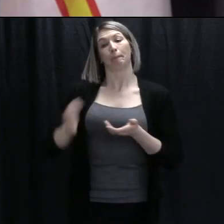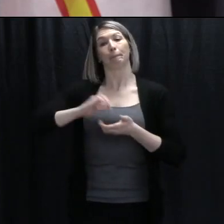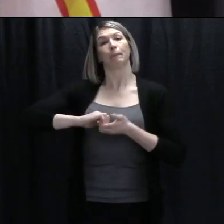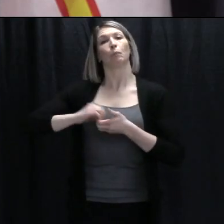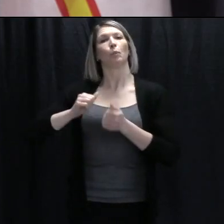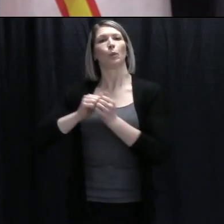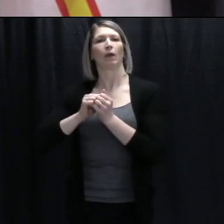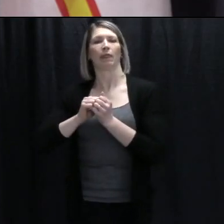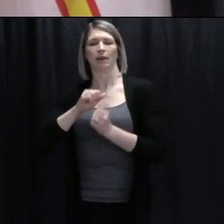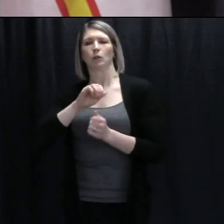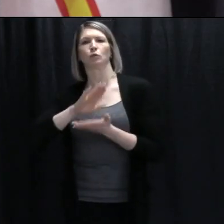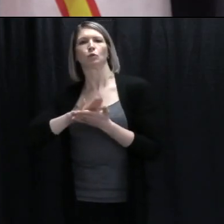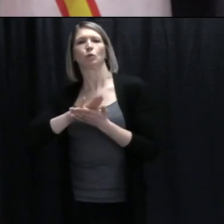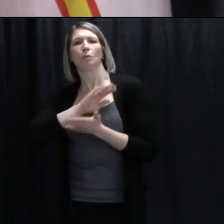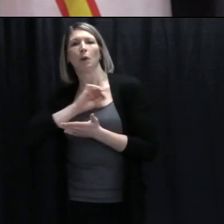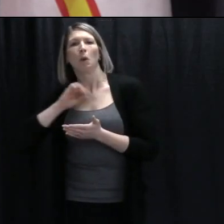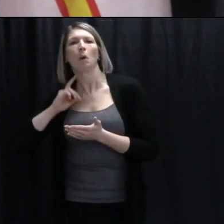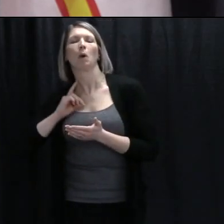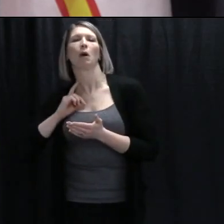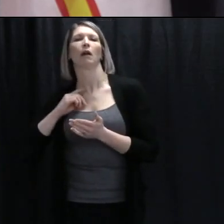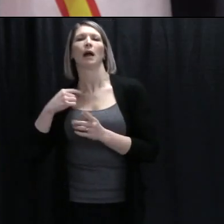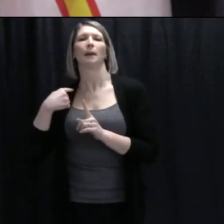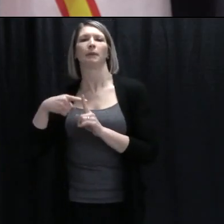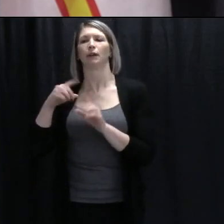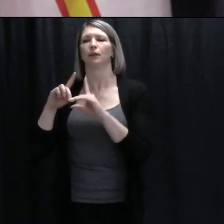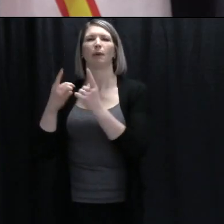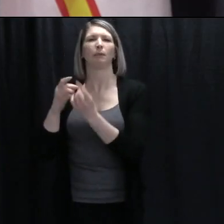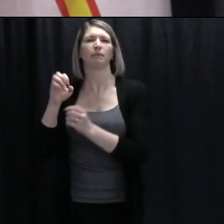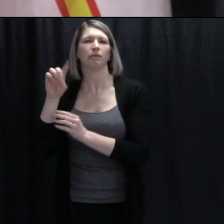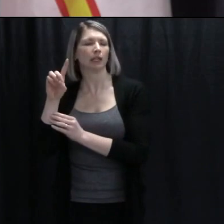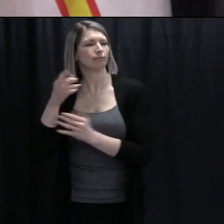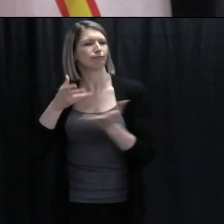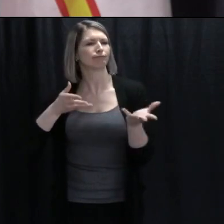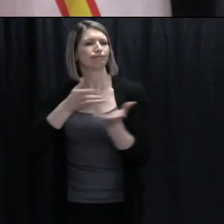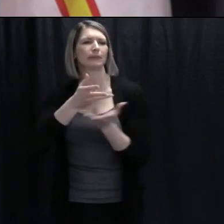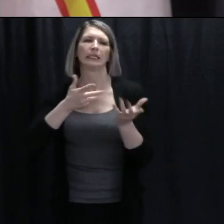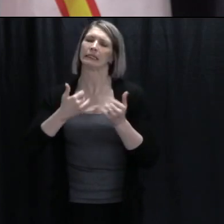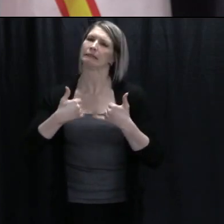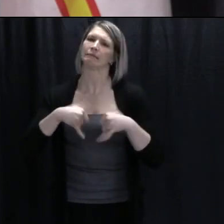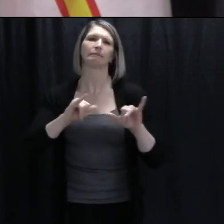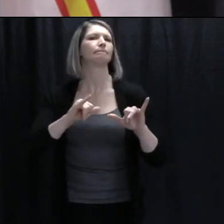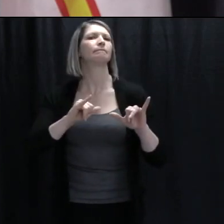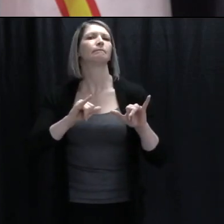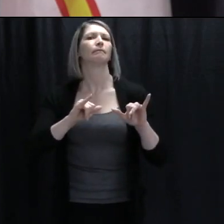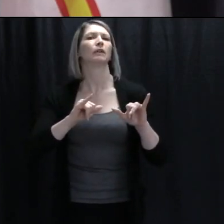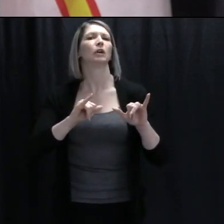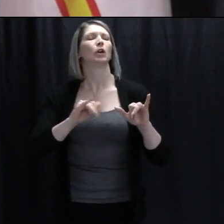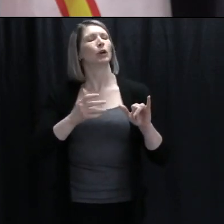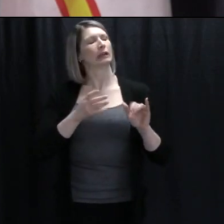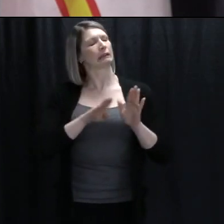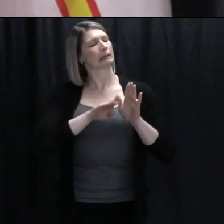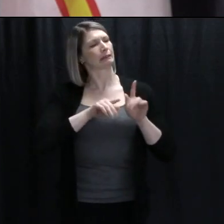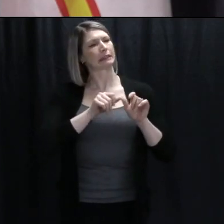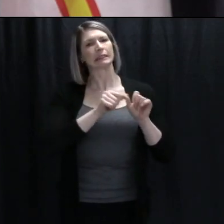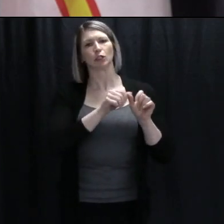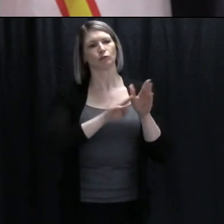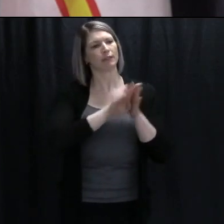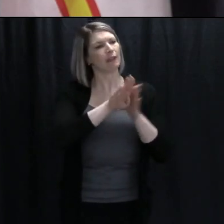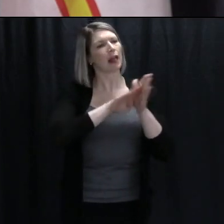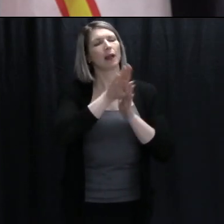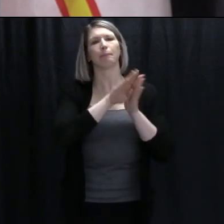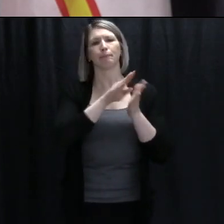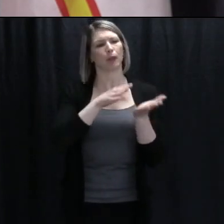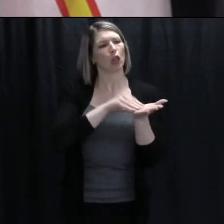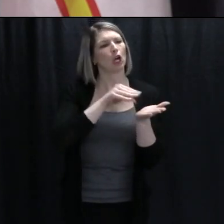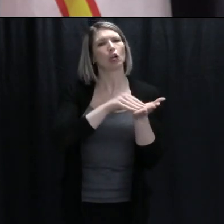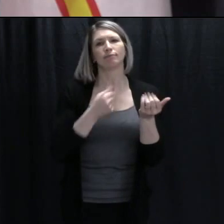for you. So once again, I commend the efforts of our teachers who are supporting our students in their time of need. And you